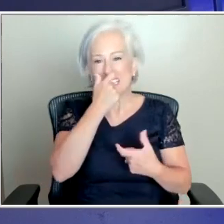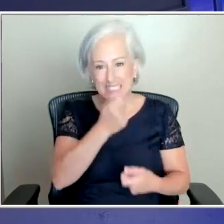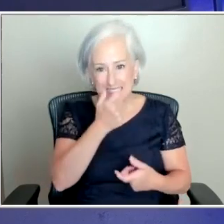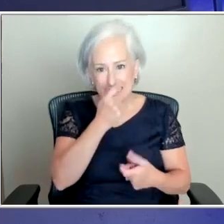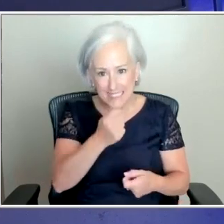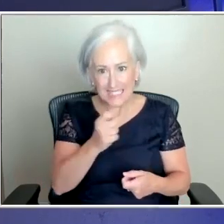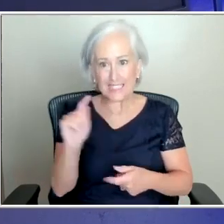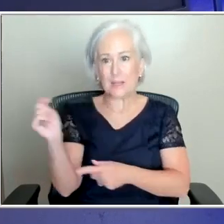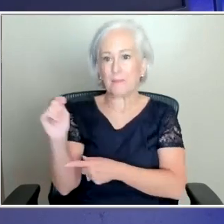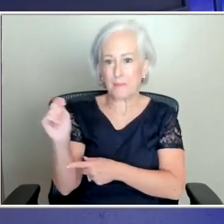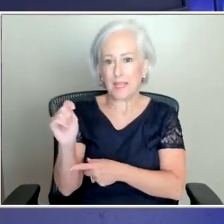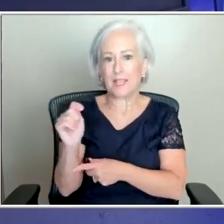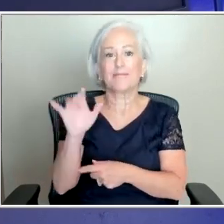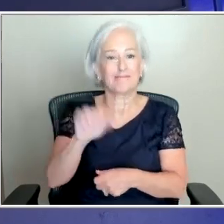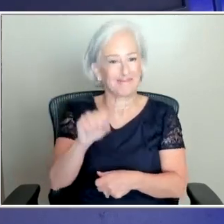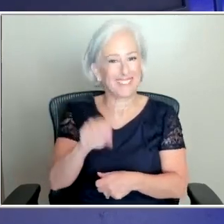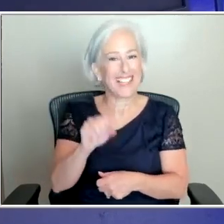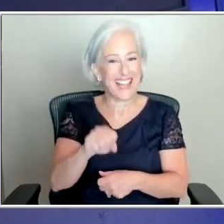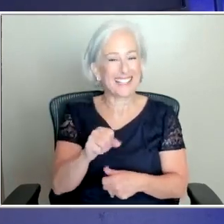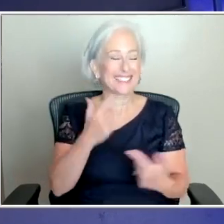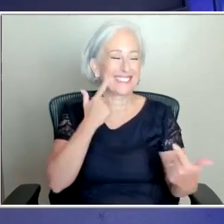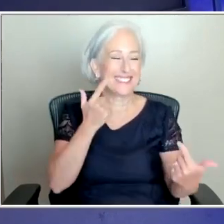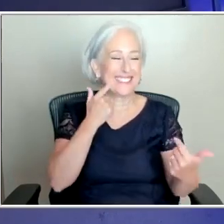say. Yes. Those kinds of things happen.